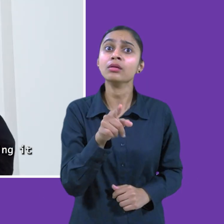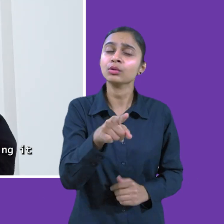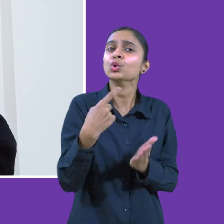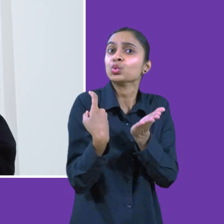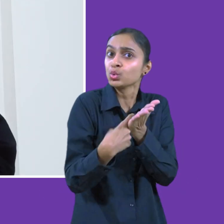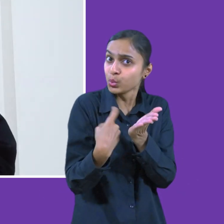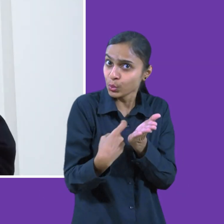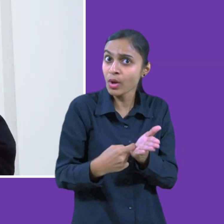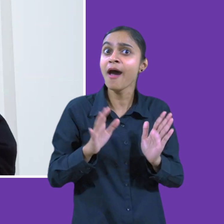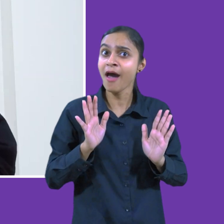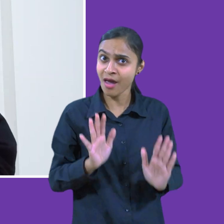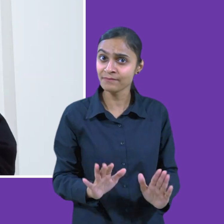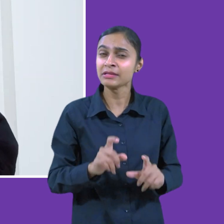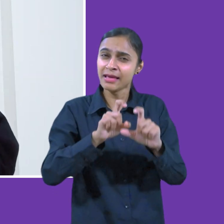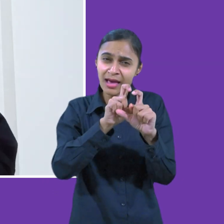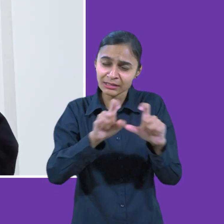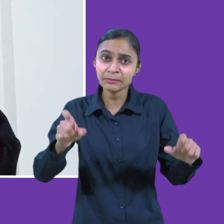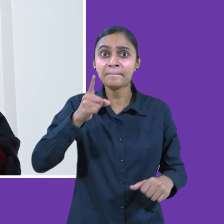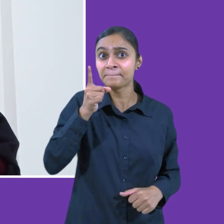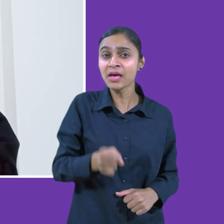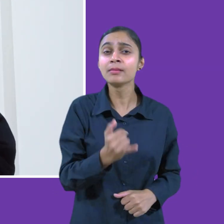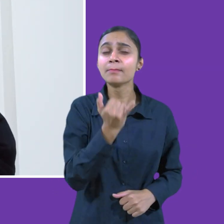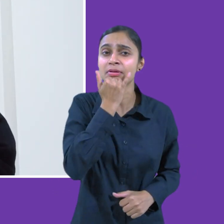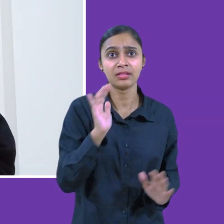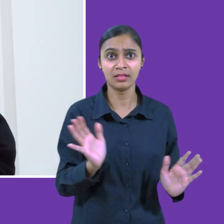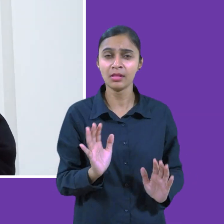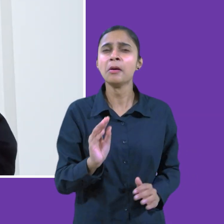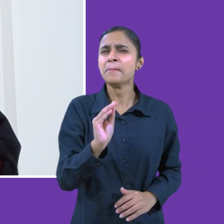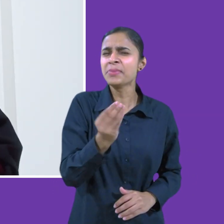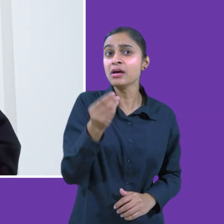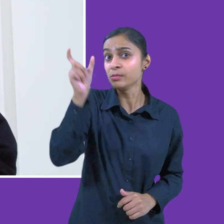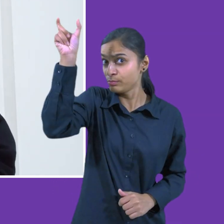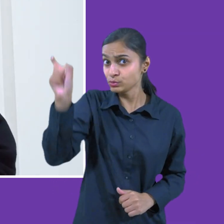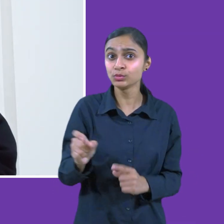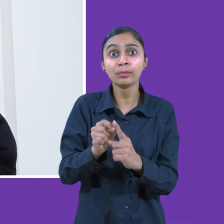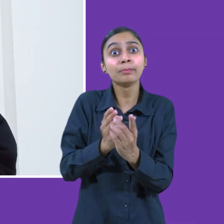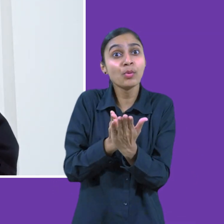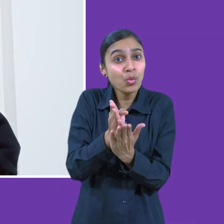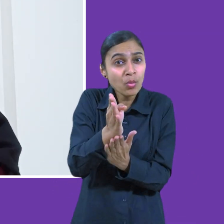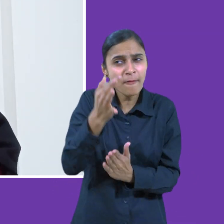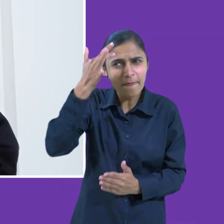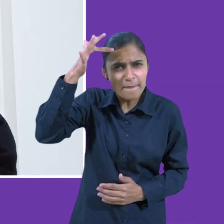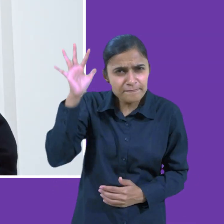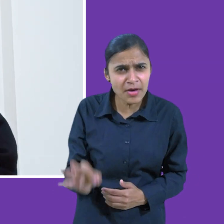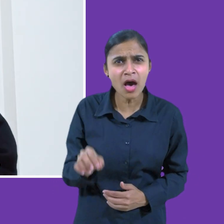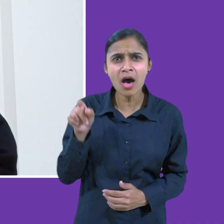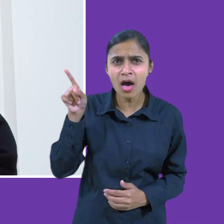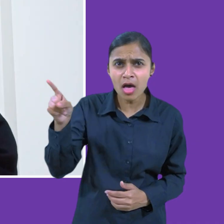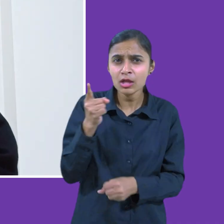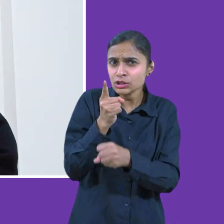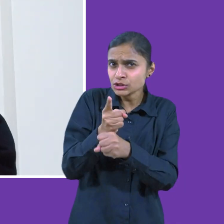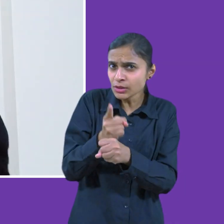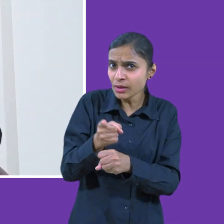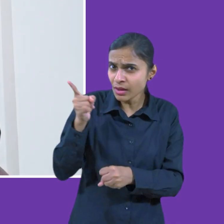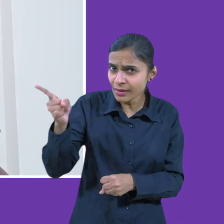can continue doing it at your home, because doing it properly also matters, because it involves breathing and all. They are basically breathing